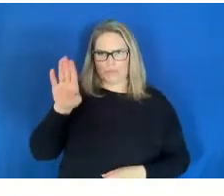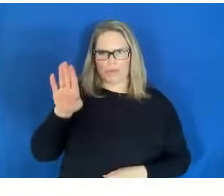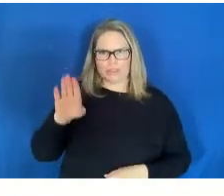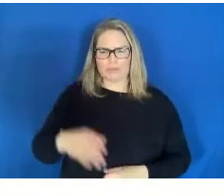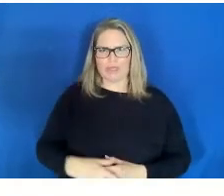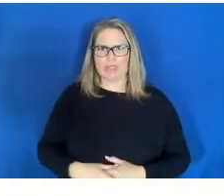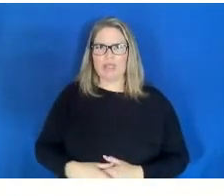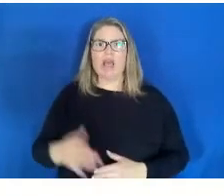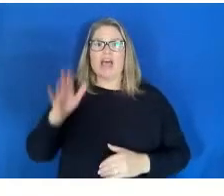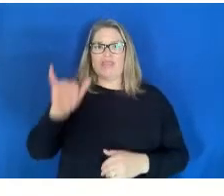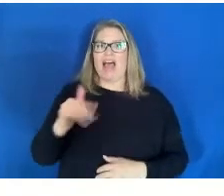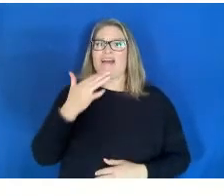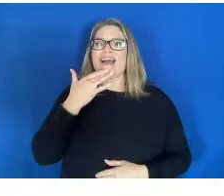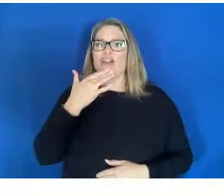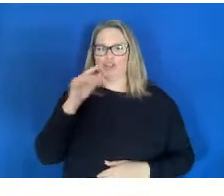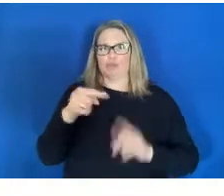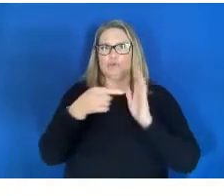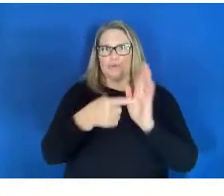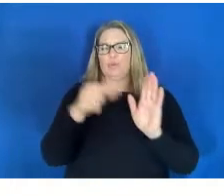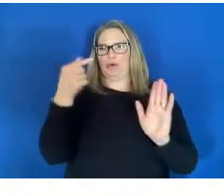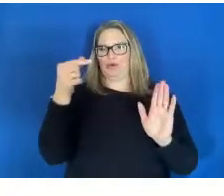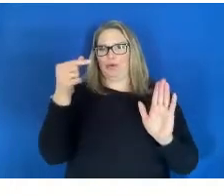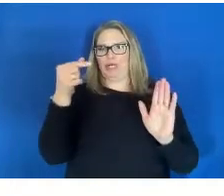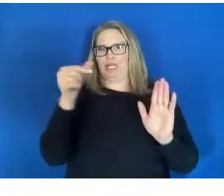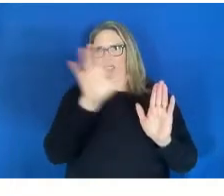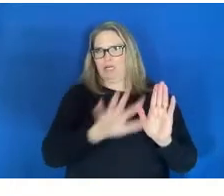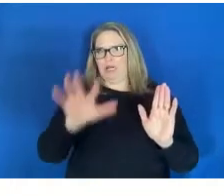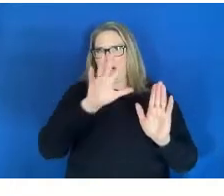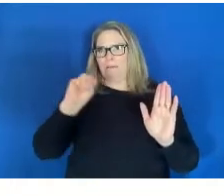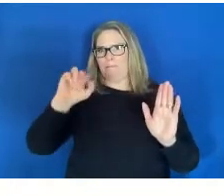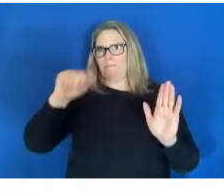in green on the map. Next.